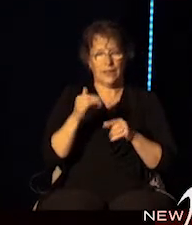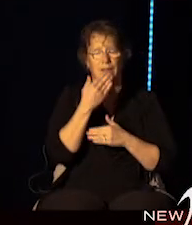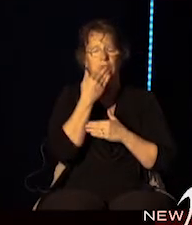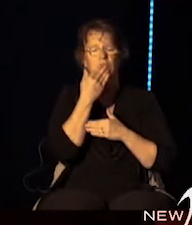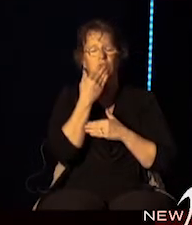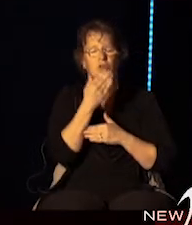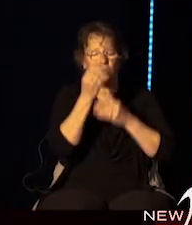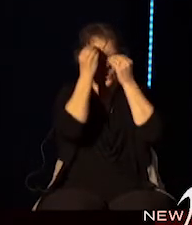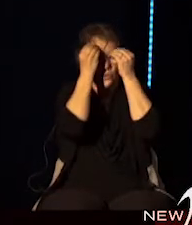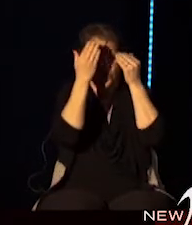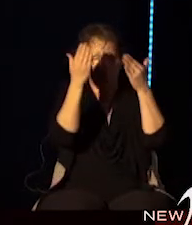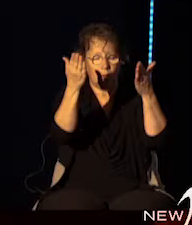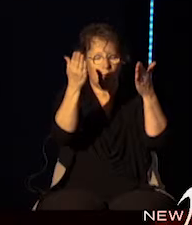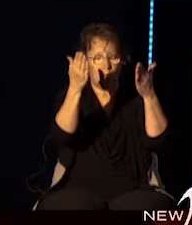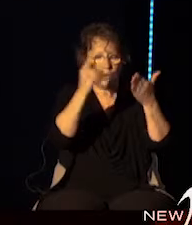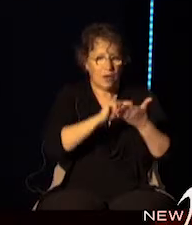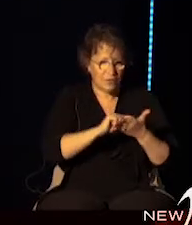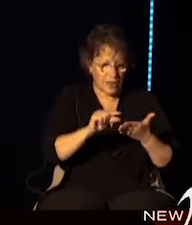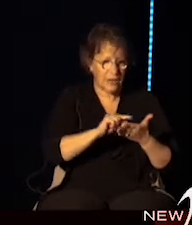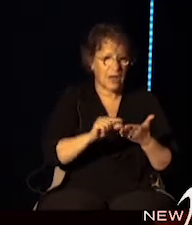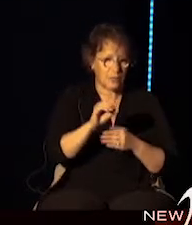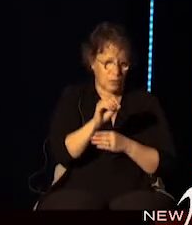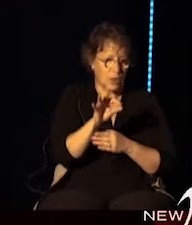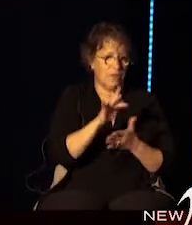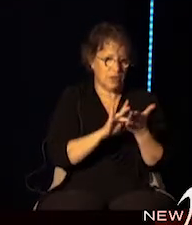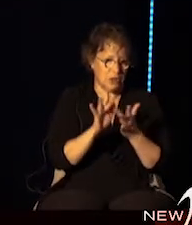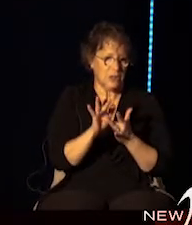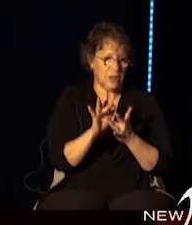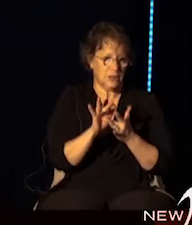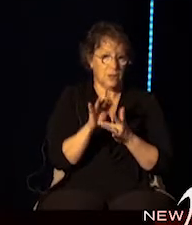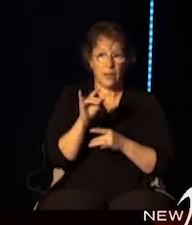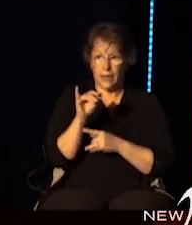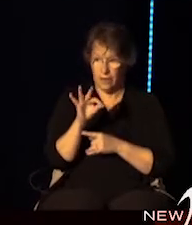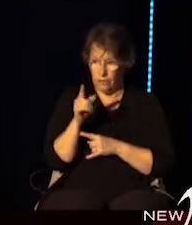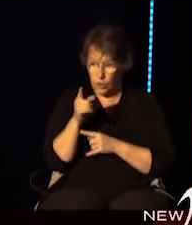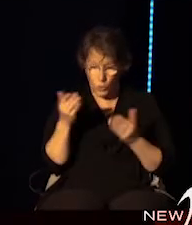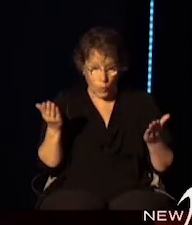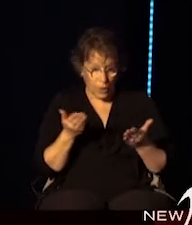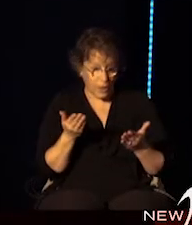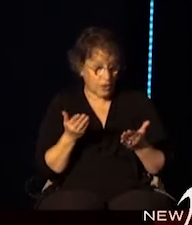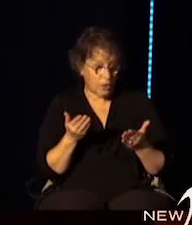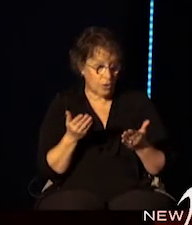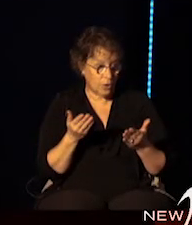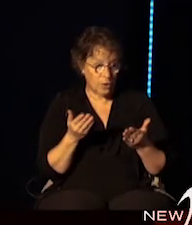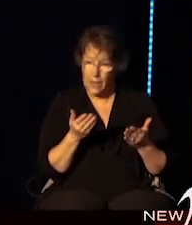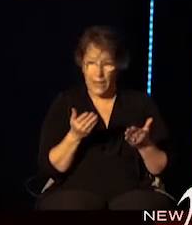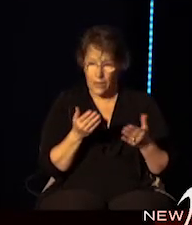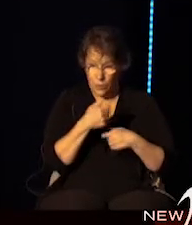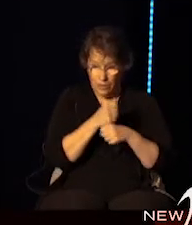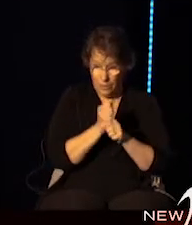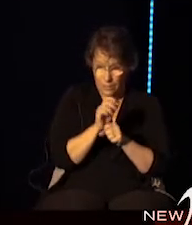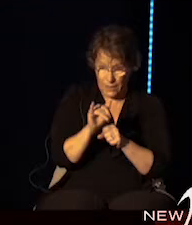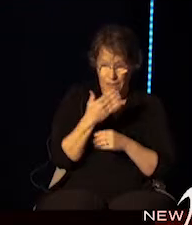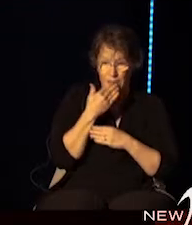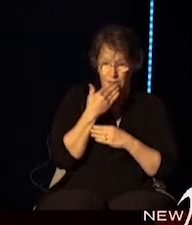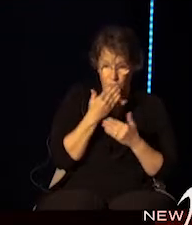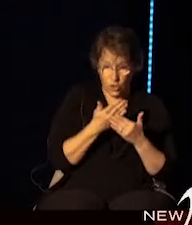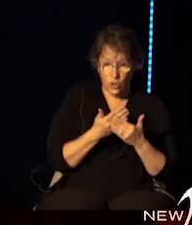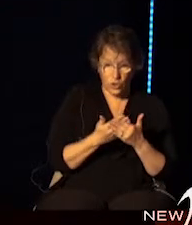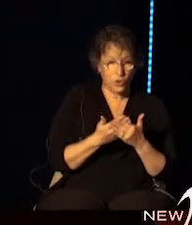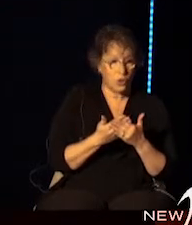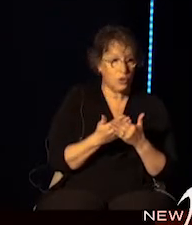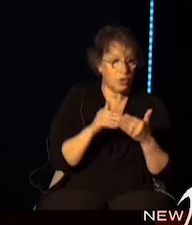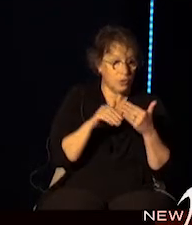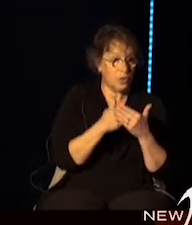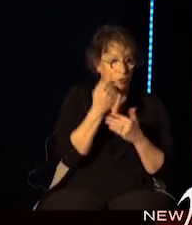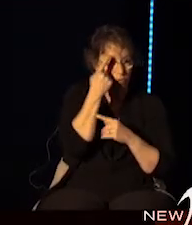Christ. And if you're here today and you haven't made that good news for you,